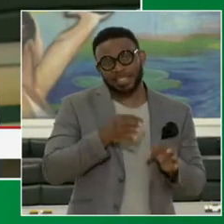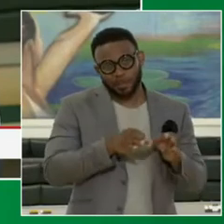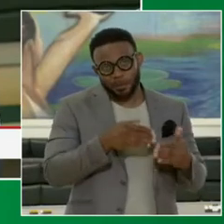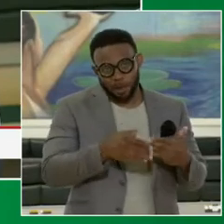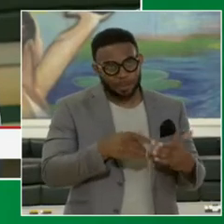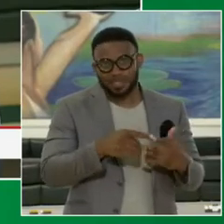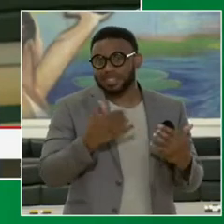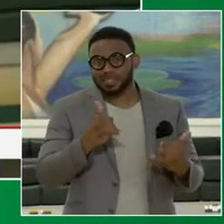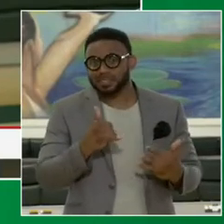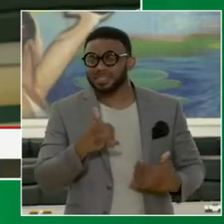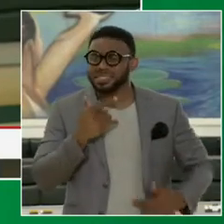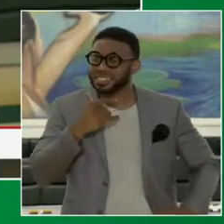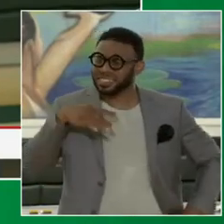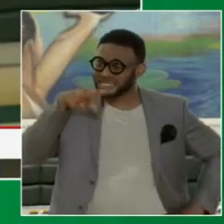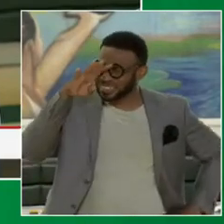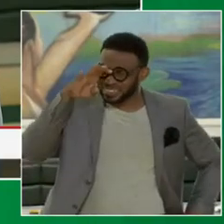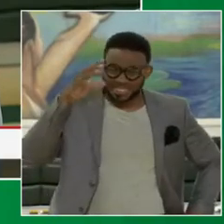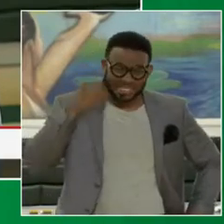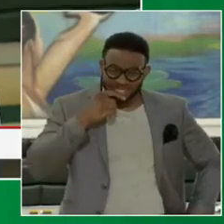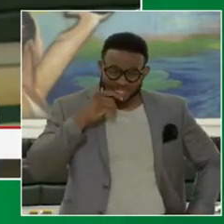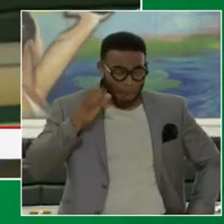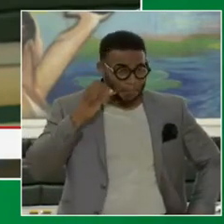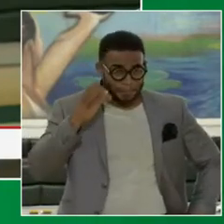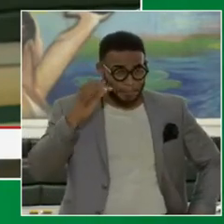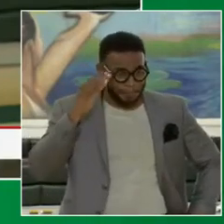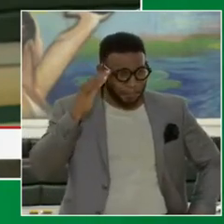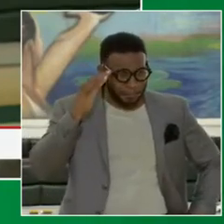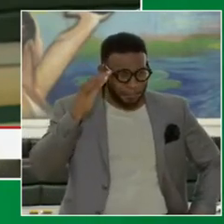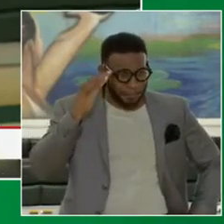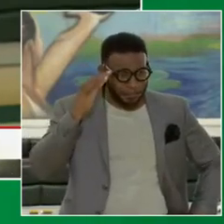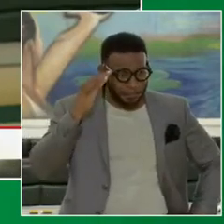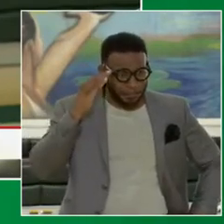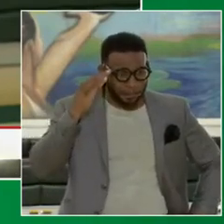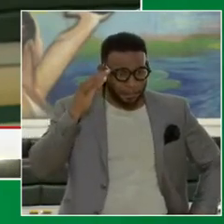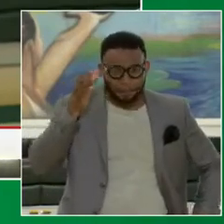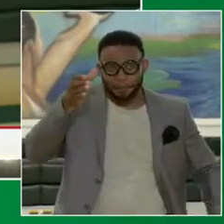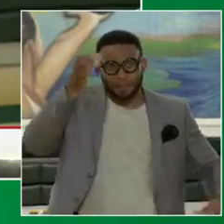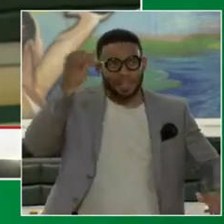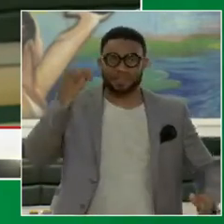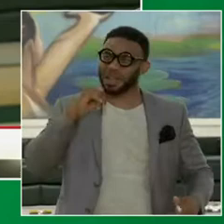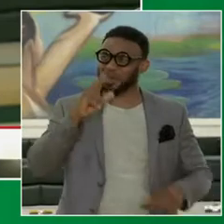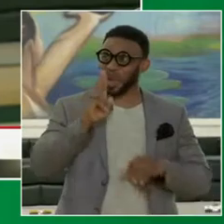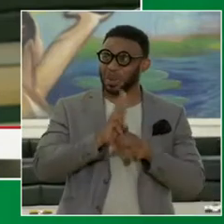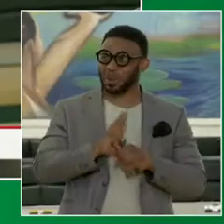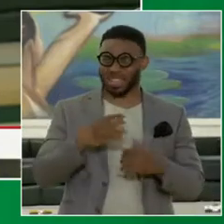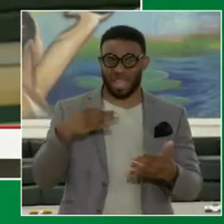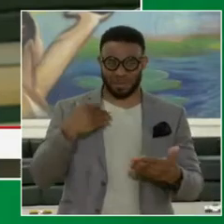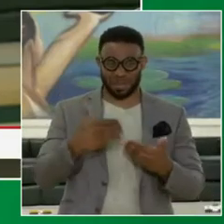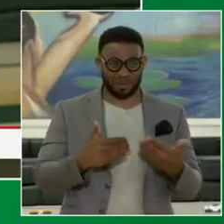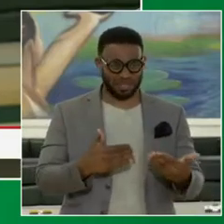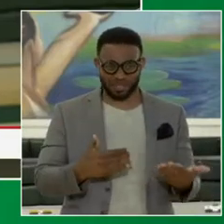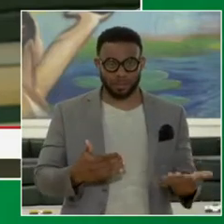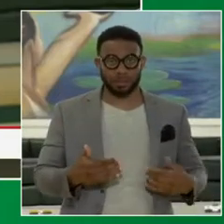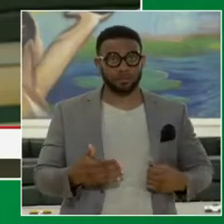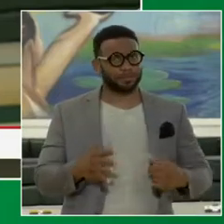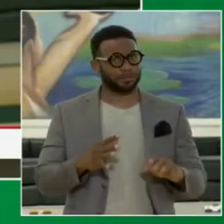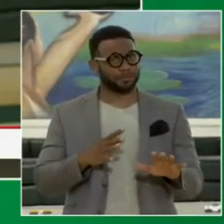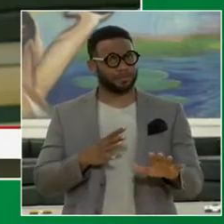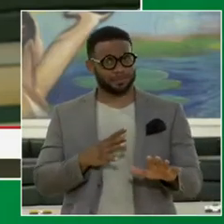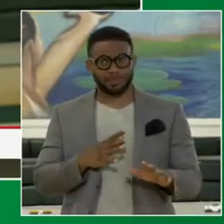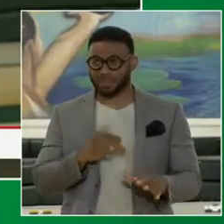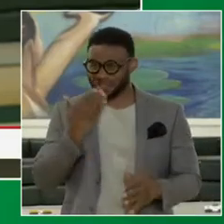process, there still may be someone who has this amazing idea who is not accustomed to completing a